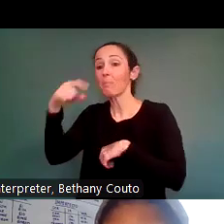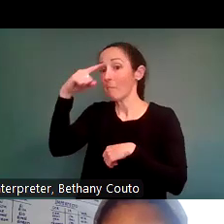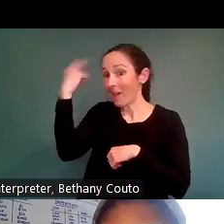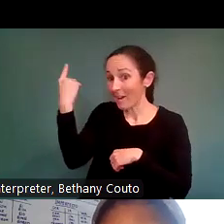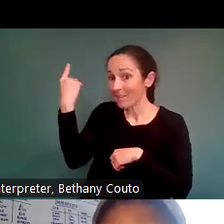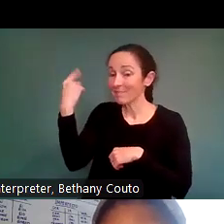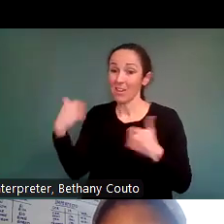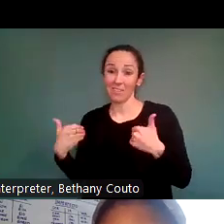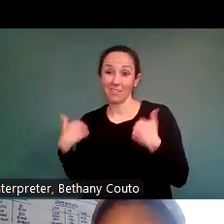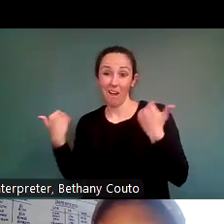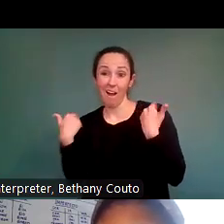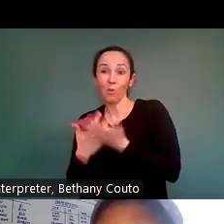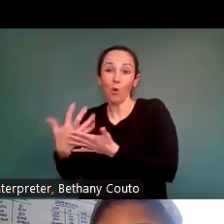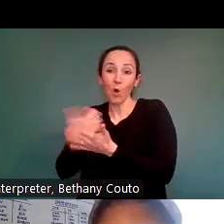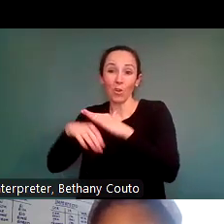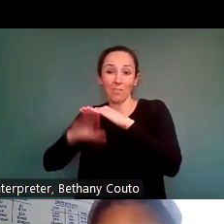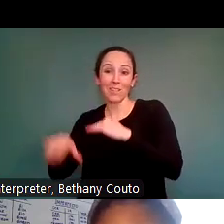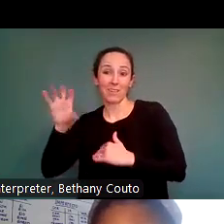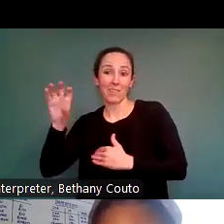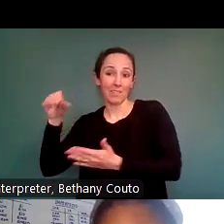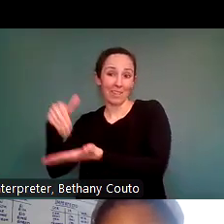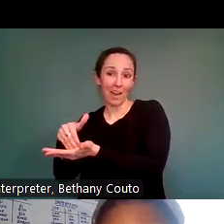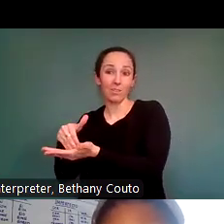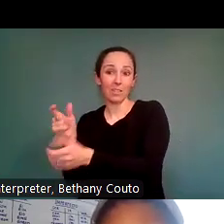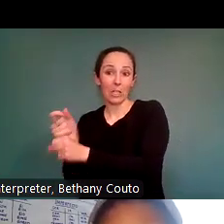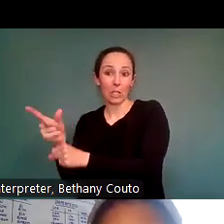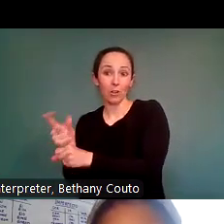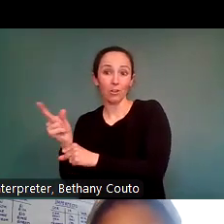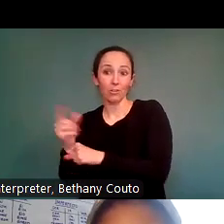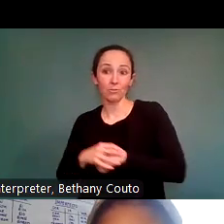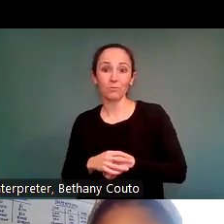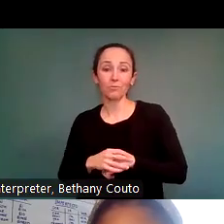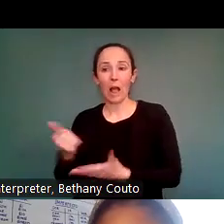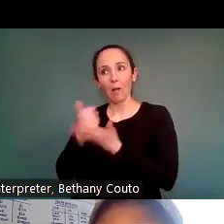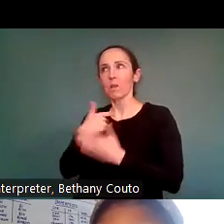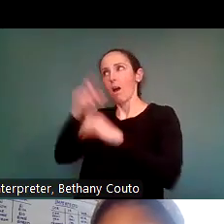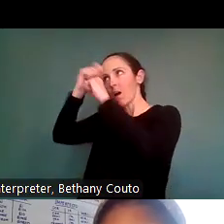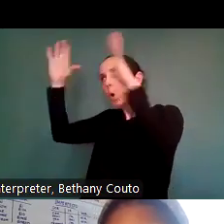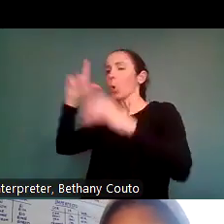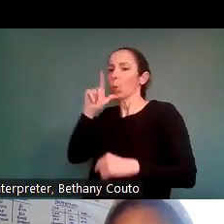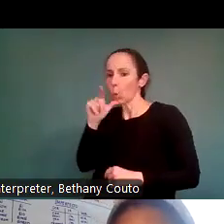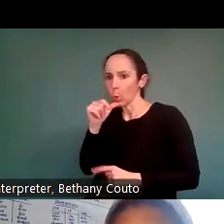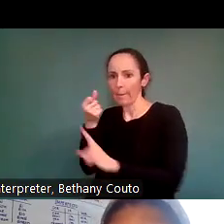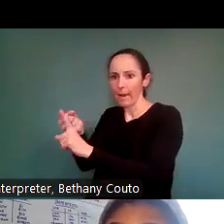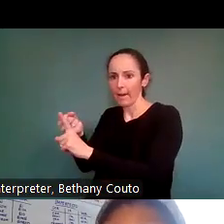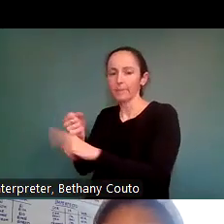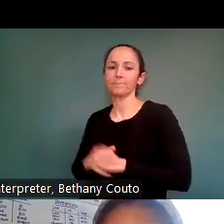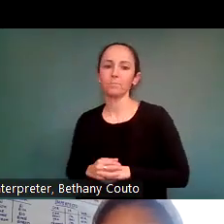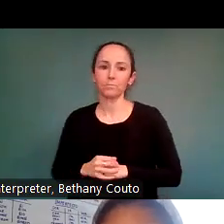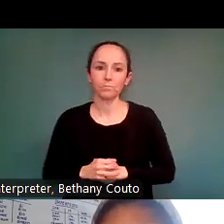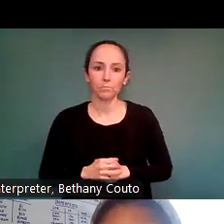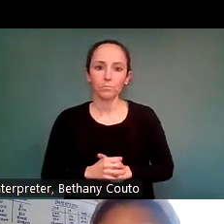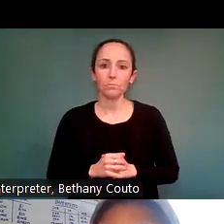And so it really helped us to communicate about the problem. We were also able to use data to help us